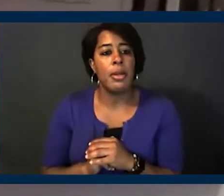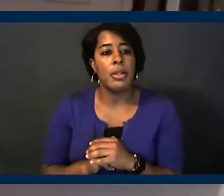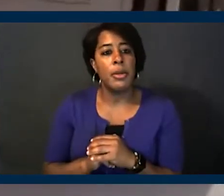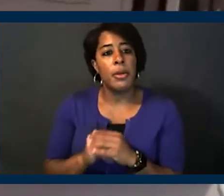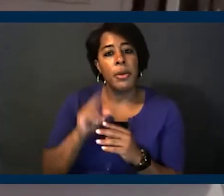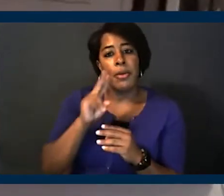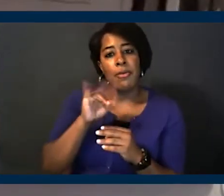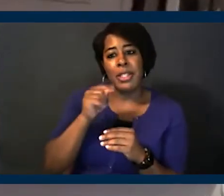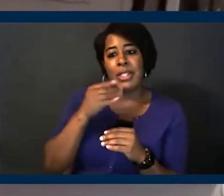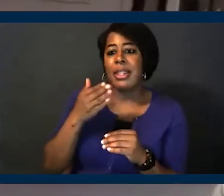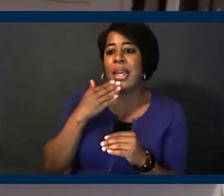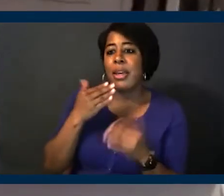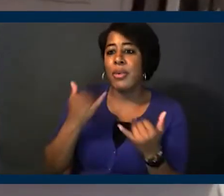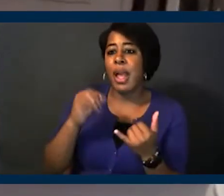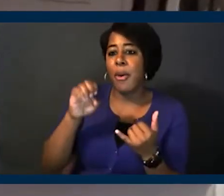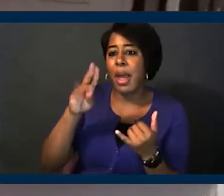I love your thoughts on that question.